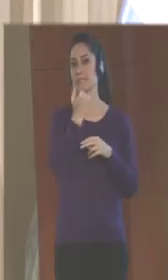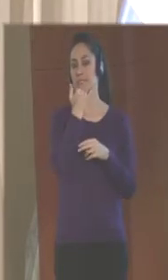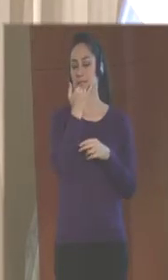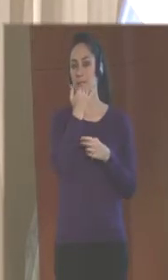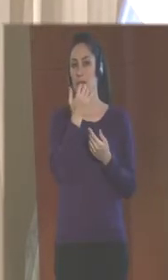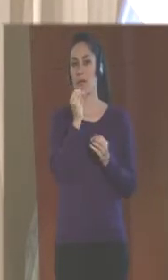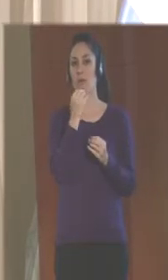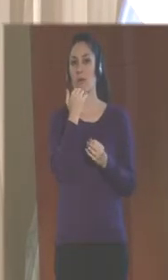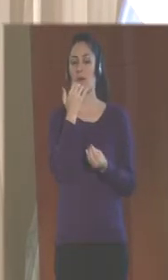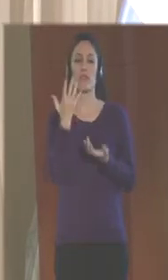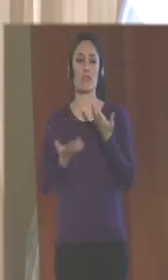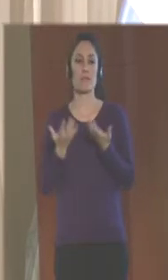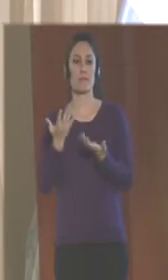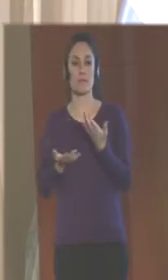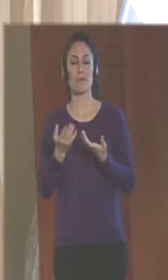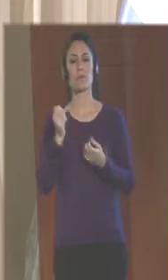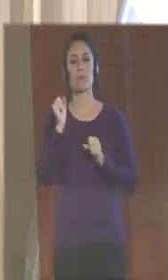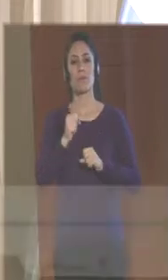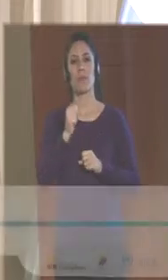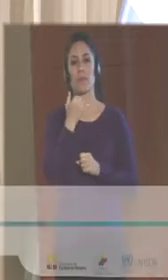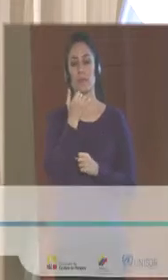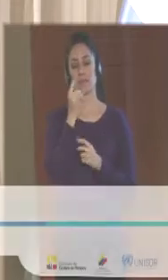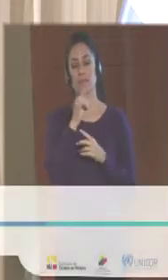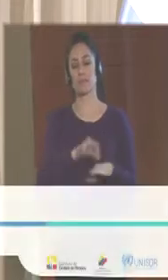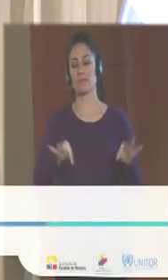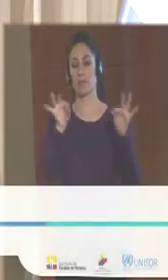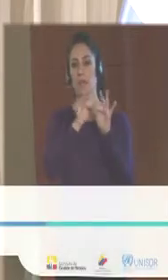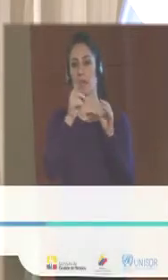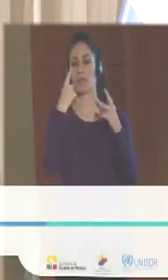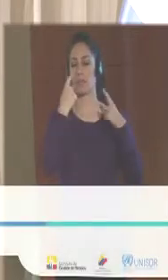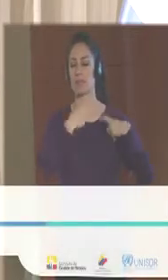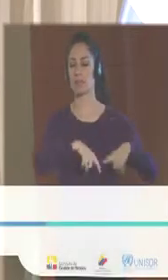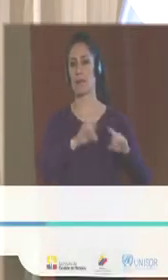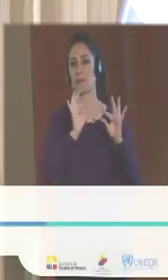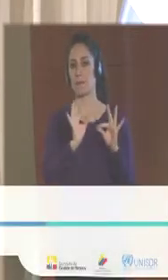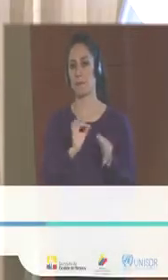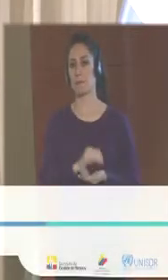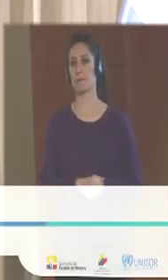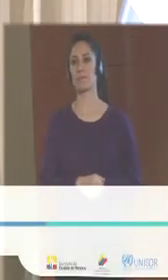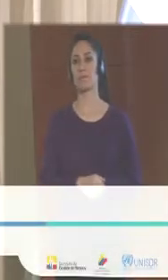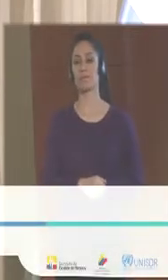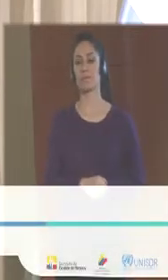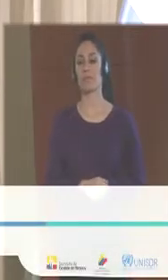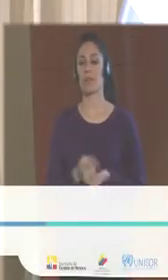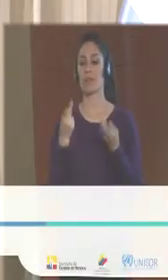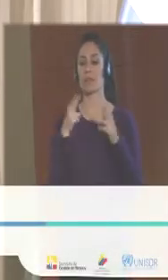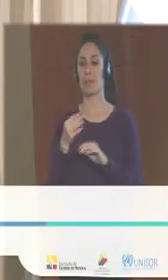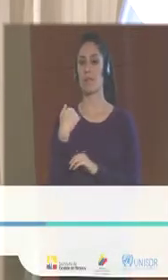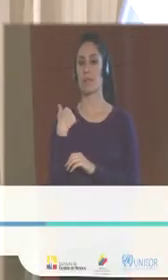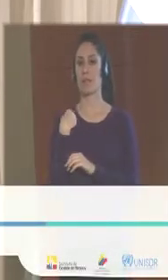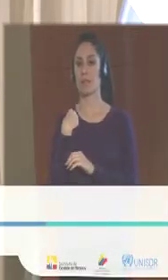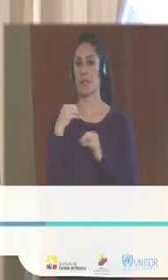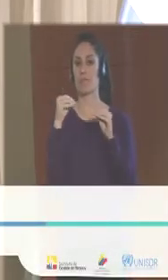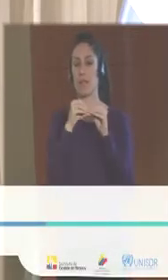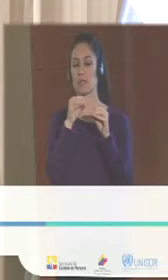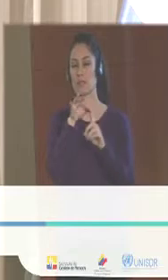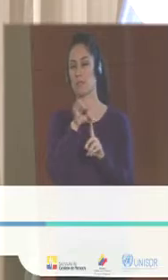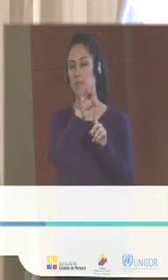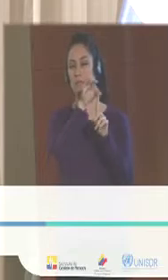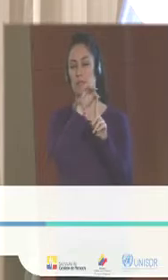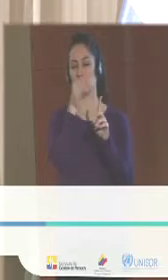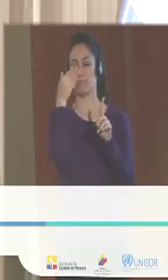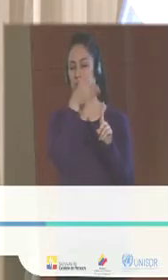hydraulic infrastructure, and the probability analysis has been an important tool up until now. And then we have a